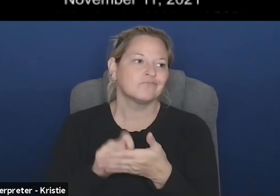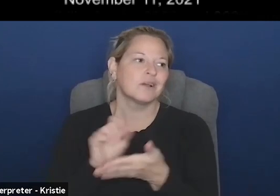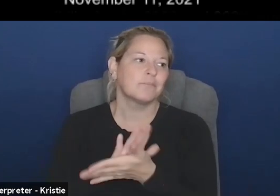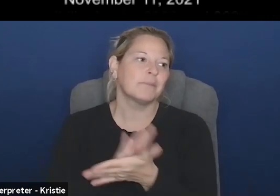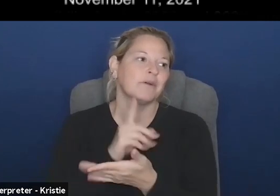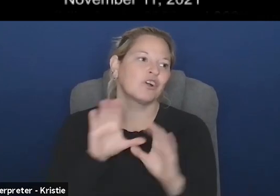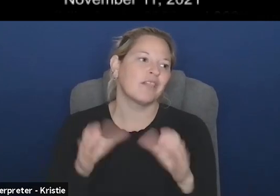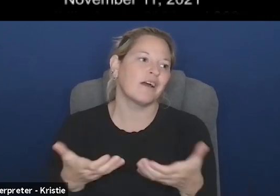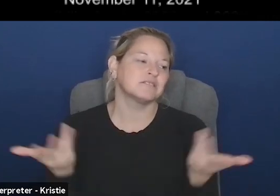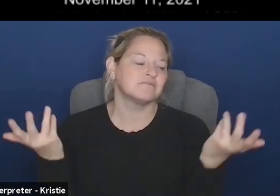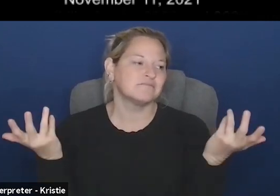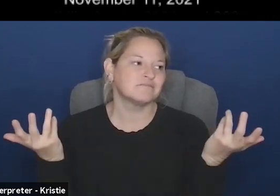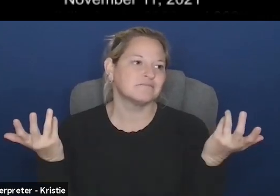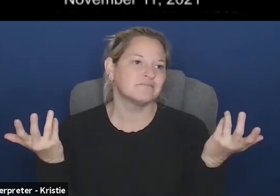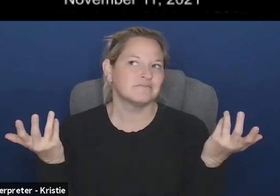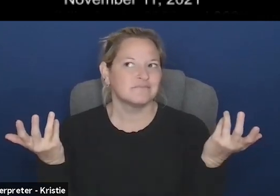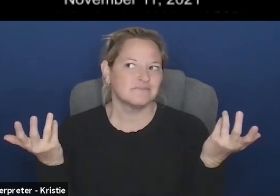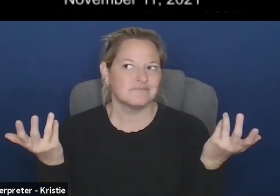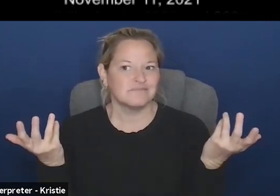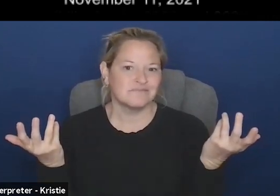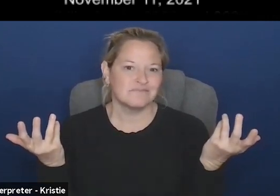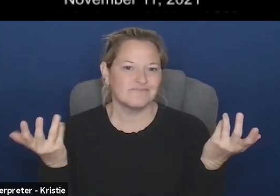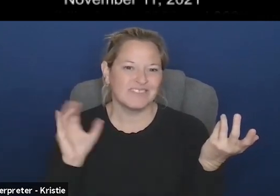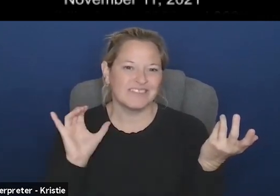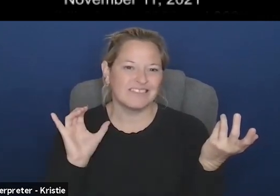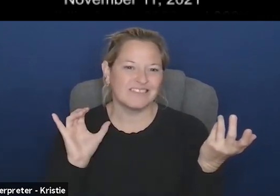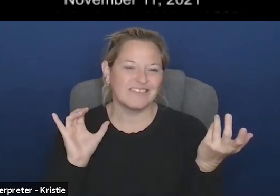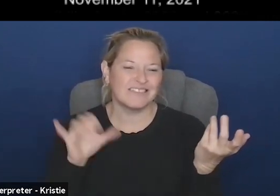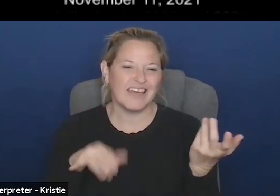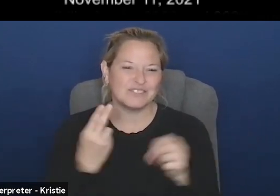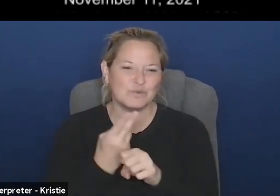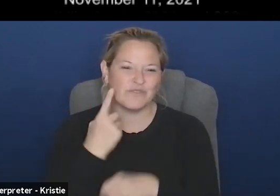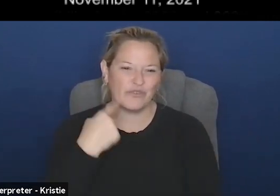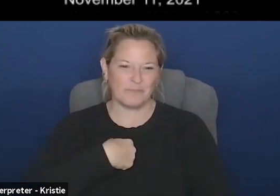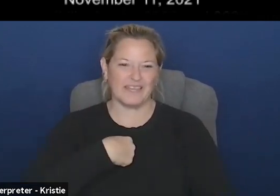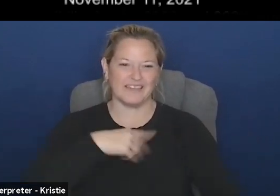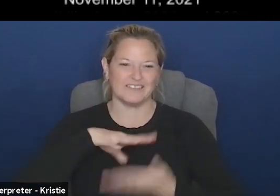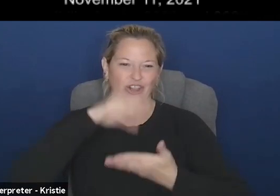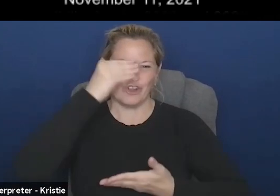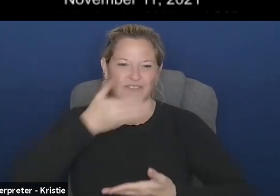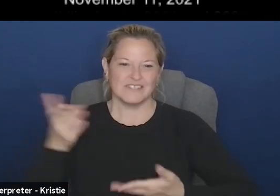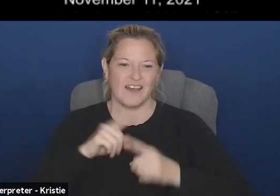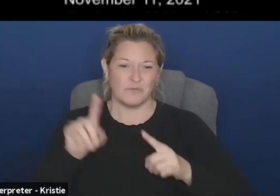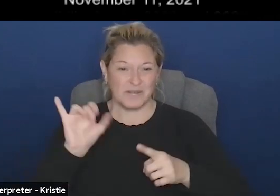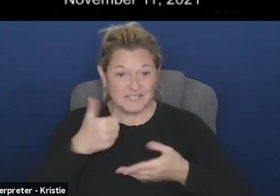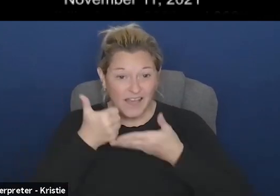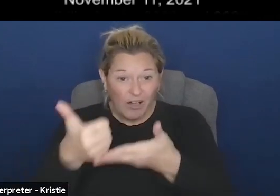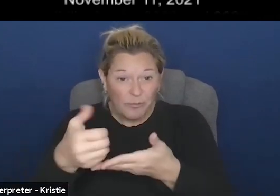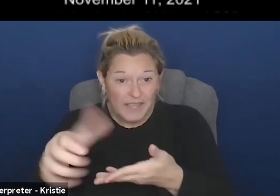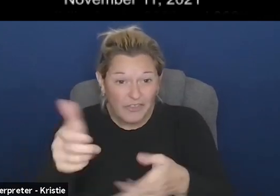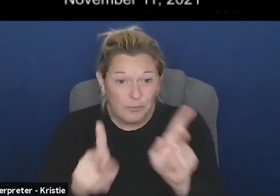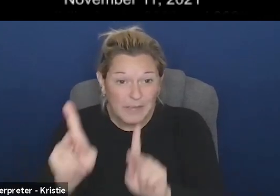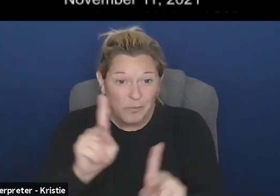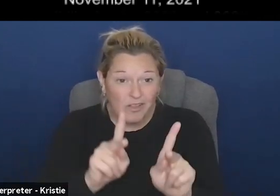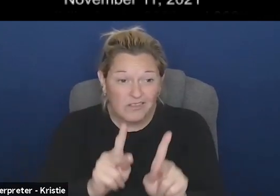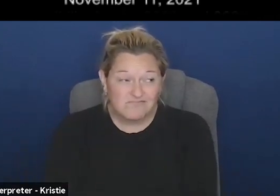class is useful only to me to learn the stuff. It's not actually doing anything at the same time. I love to learn